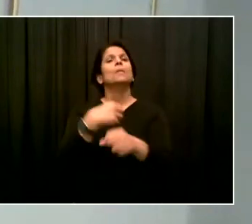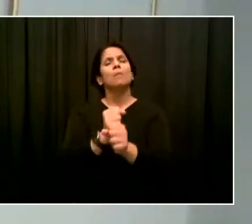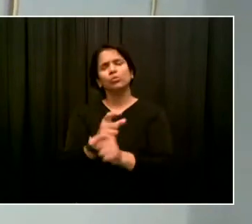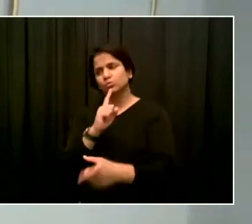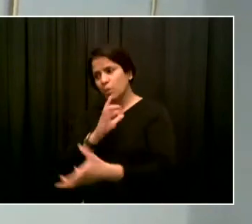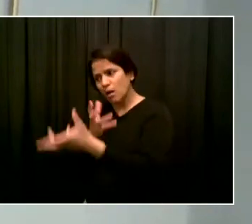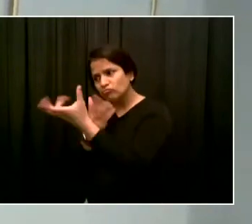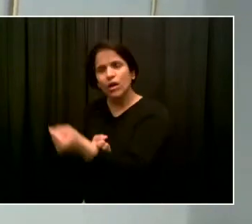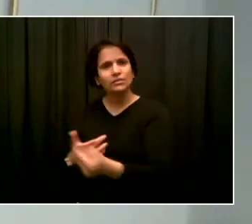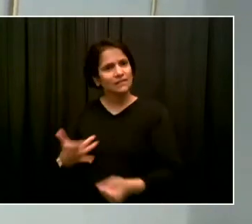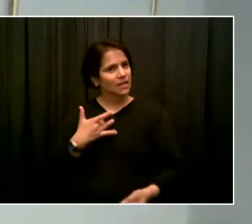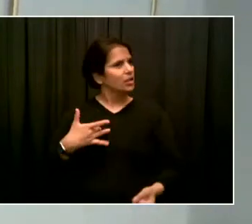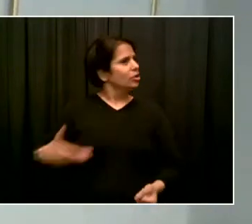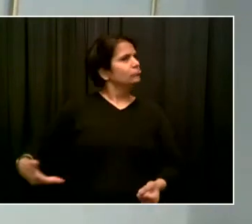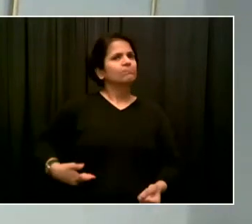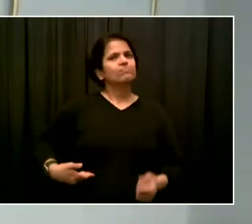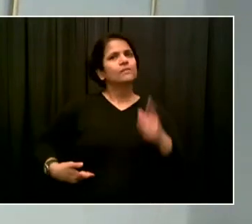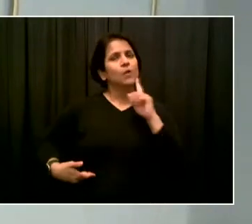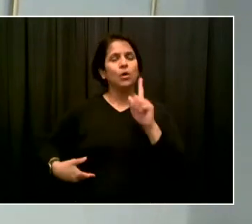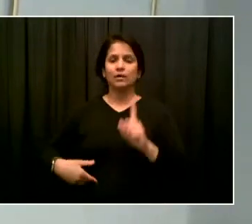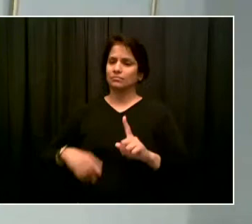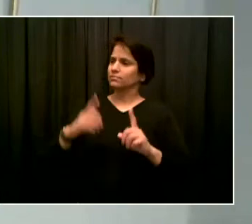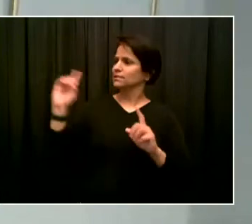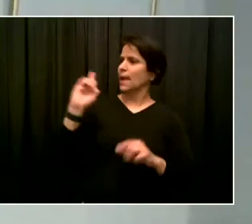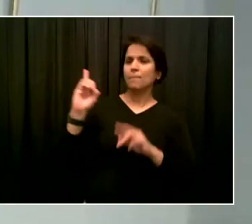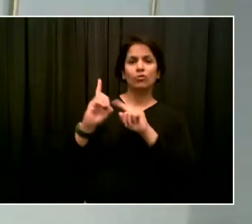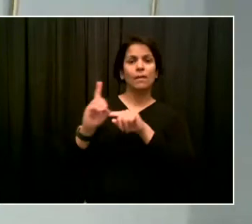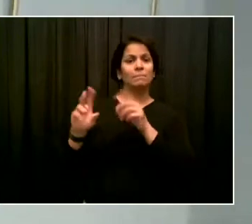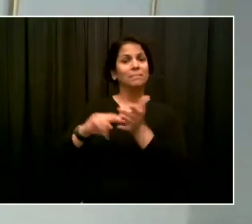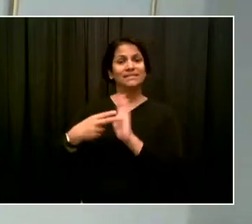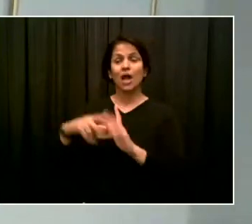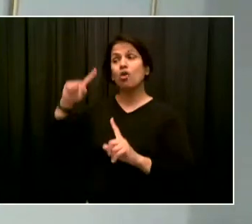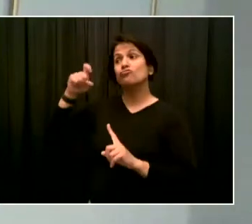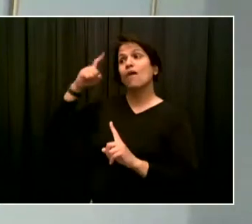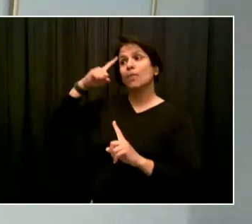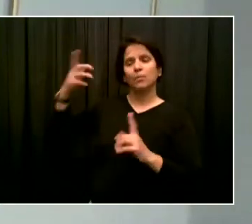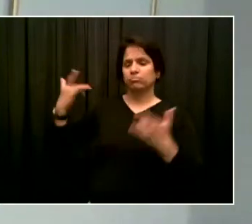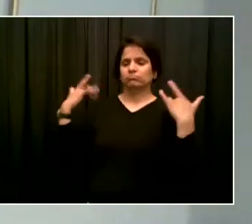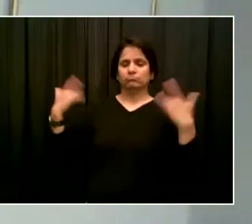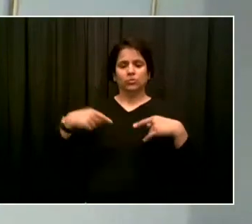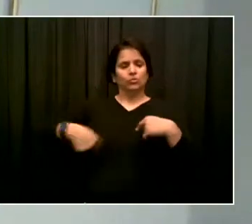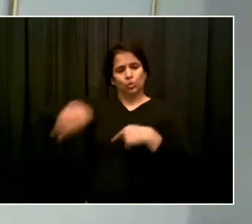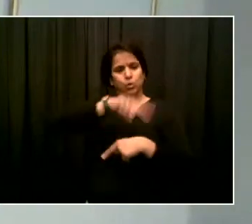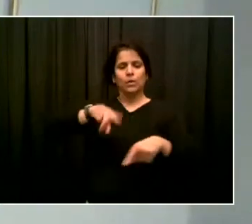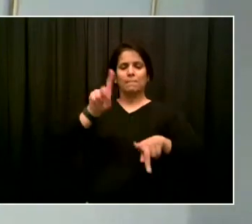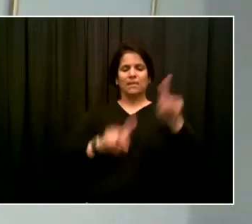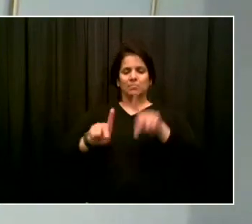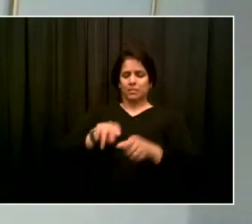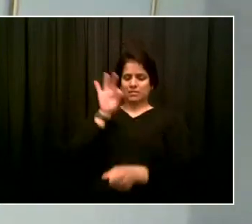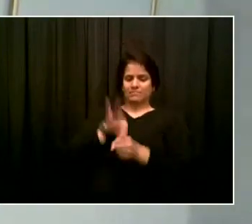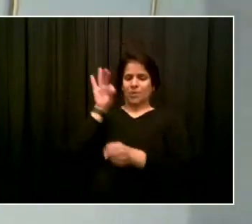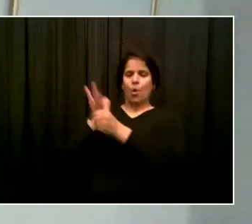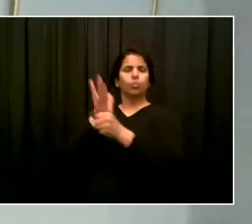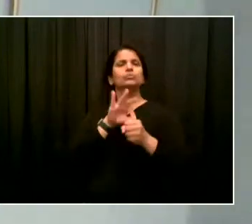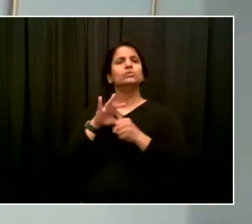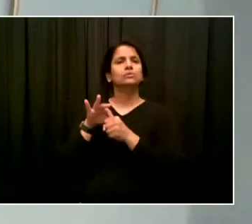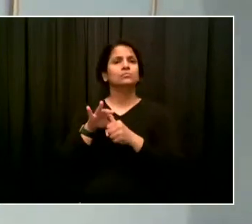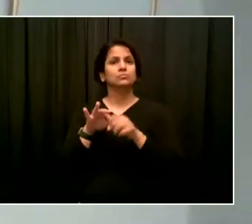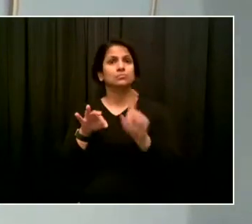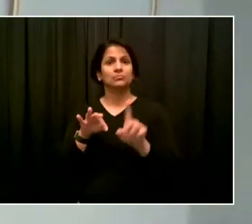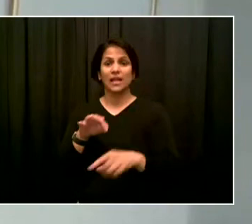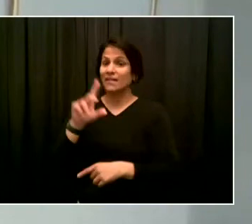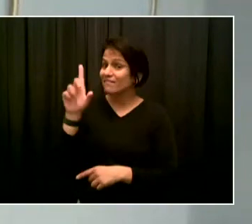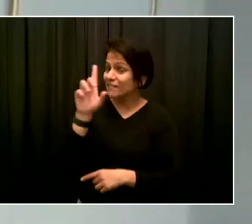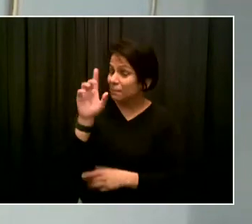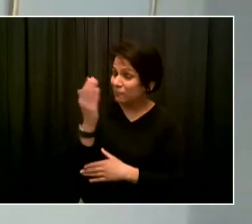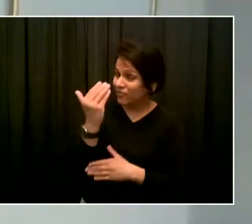So I am excited about this $15 million infusion and investment. And I look forward to partnering with you,